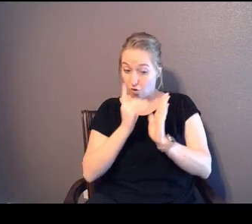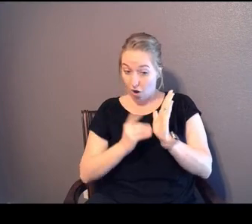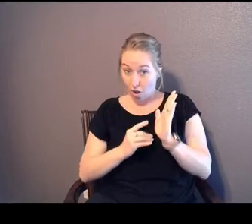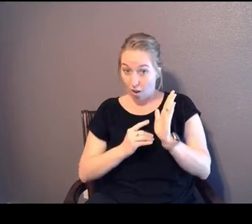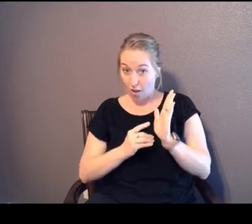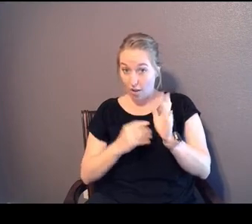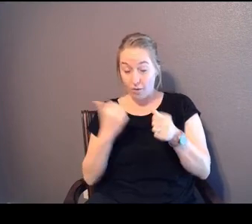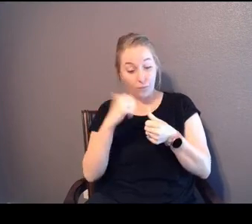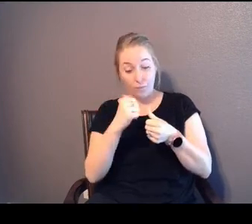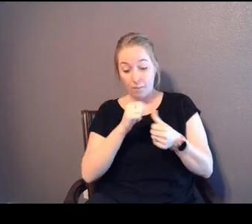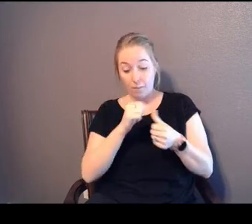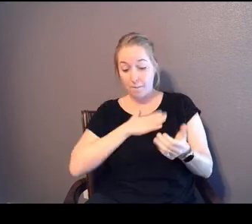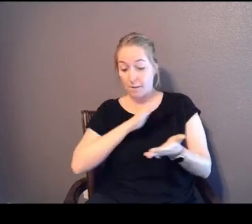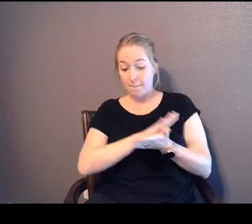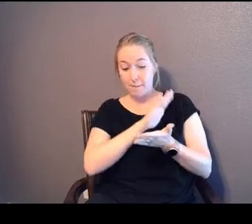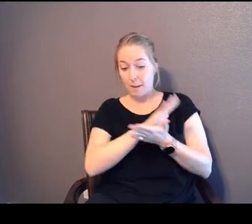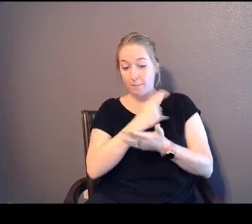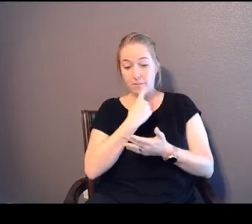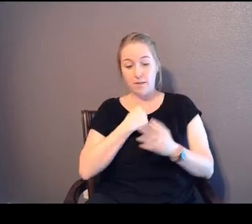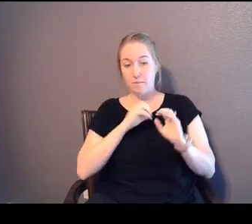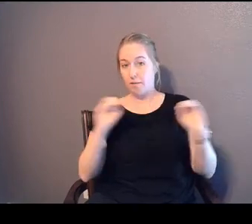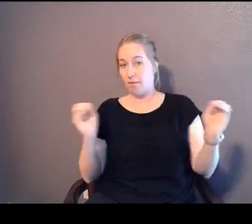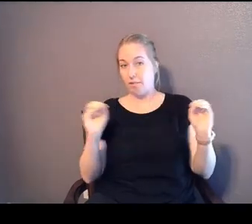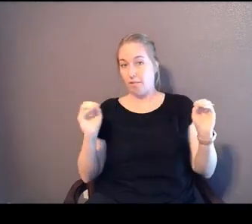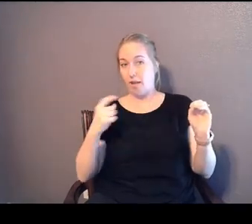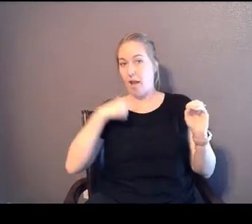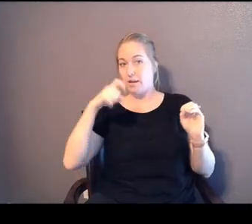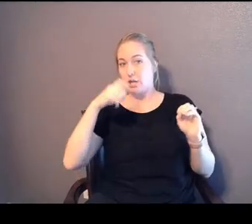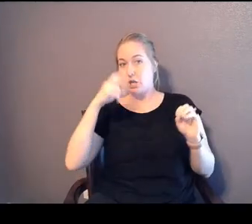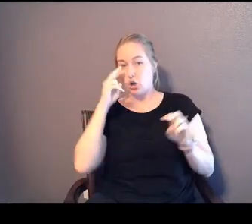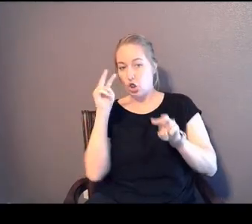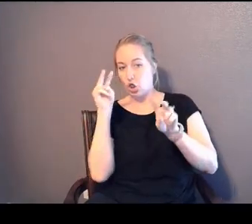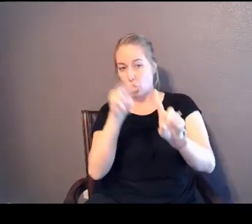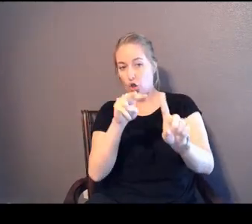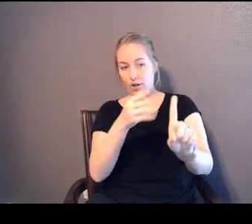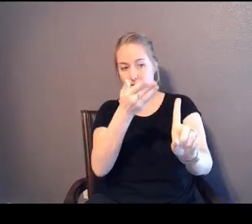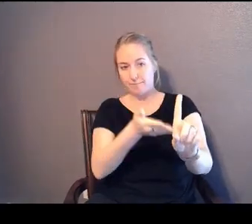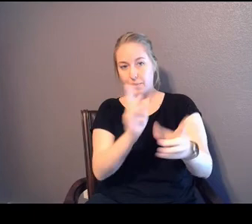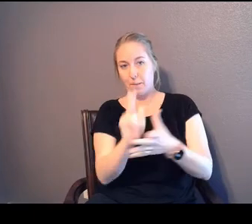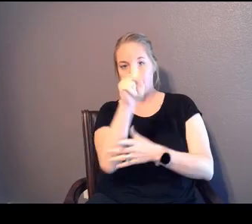plant looks. I can see it here, so I'm going to make this line match my